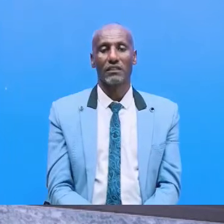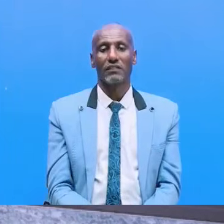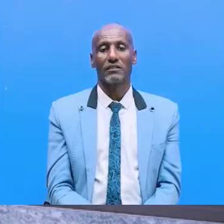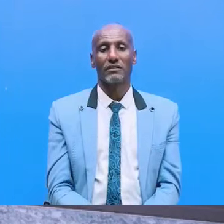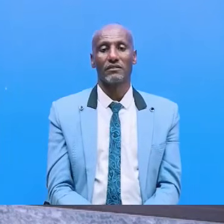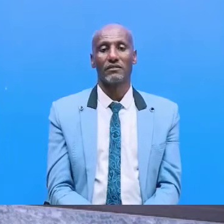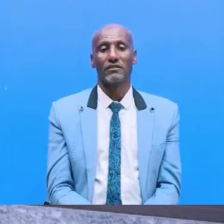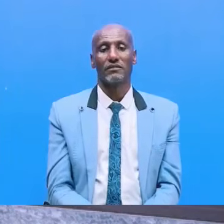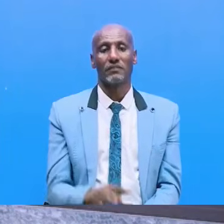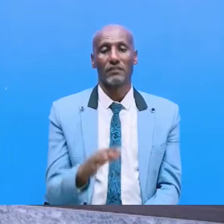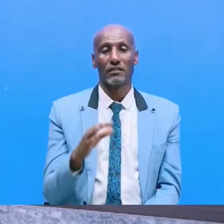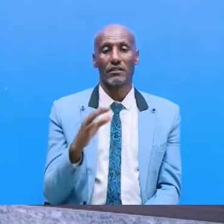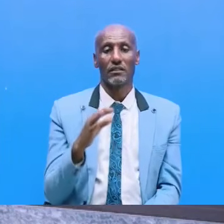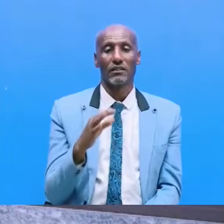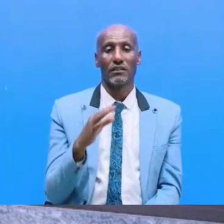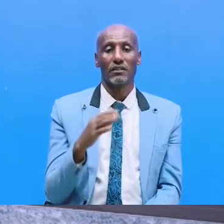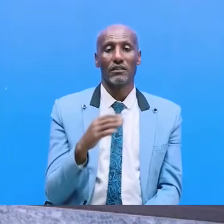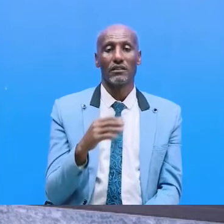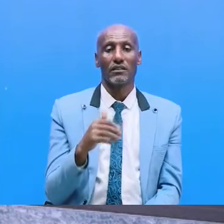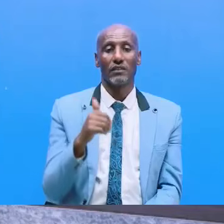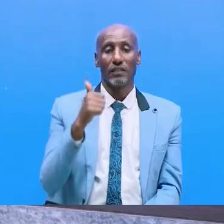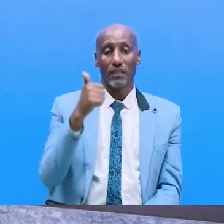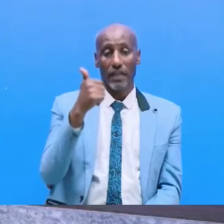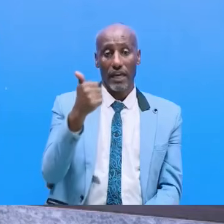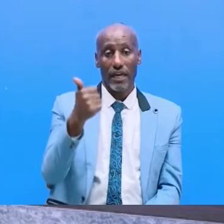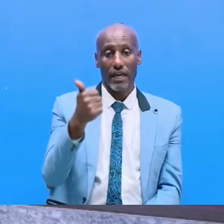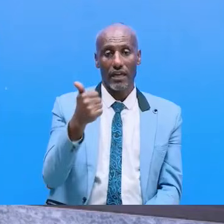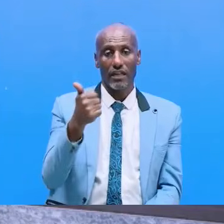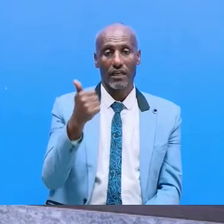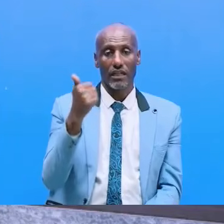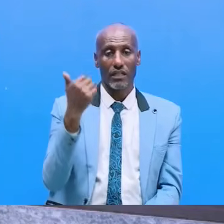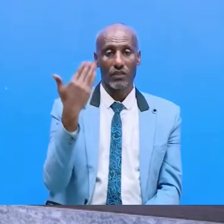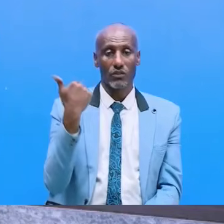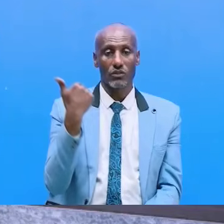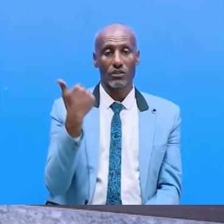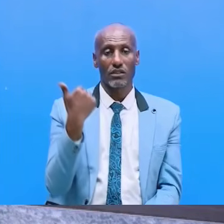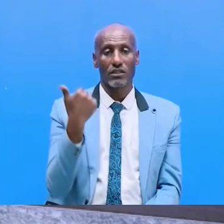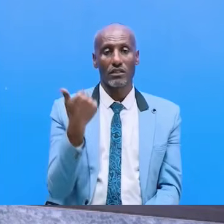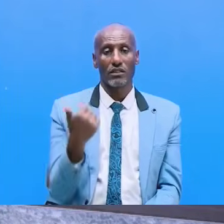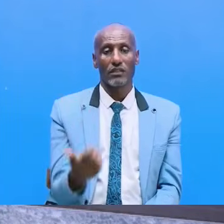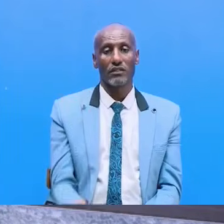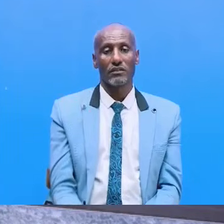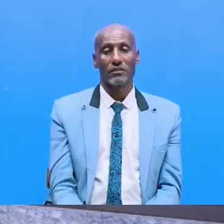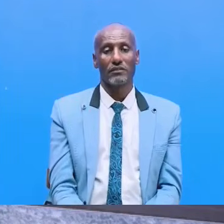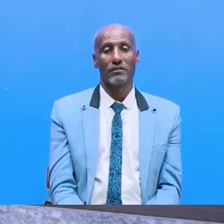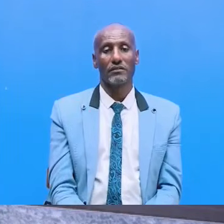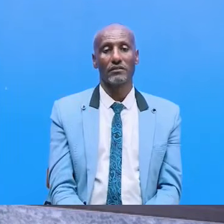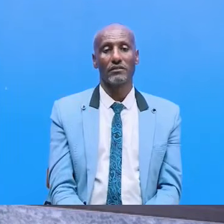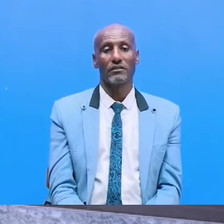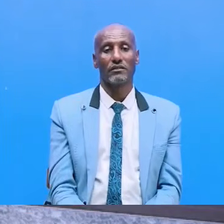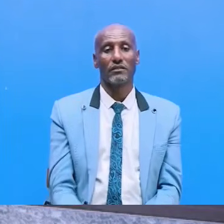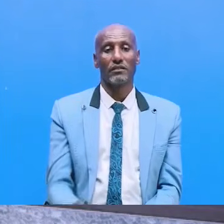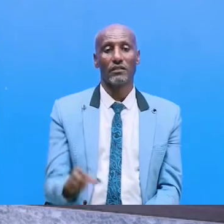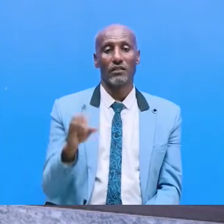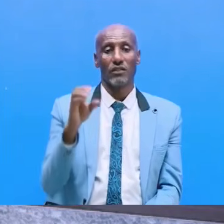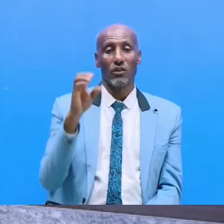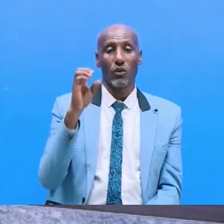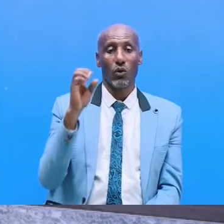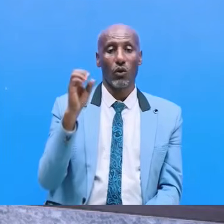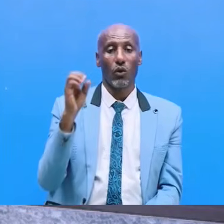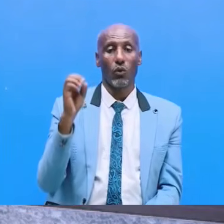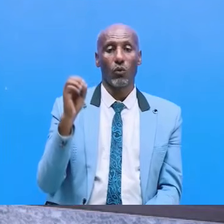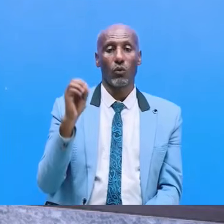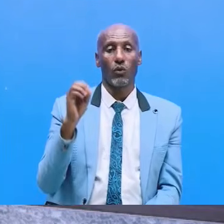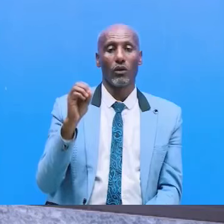without specification, I can use only a before a cat. Even also owl. We can say